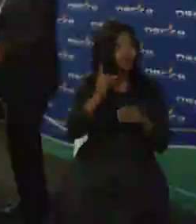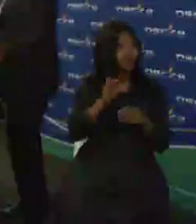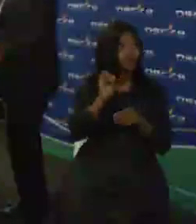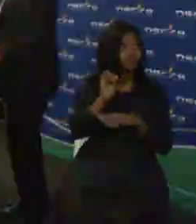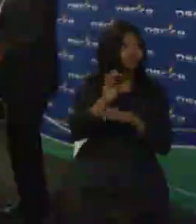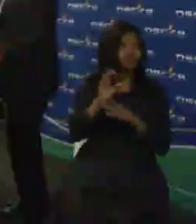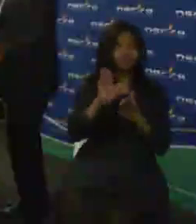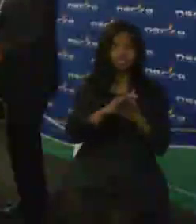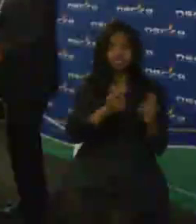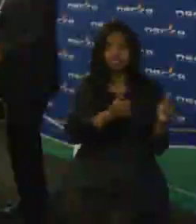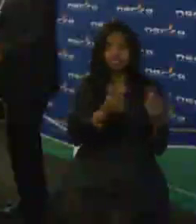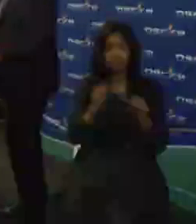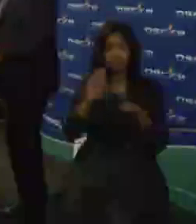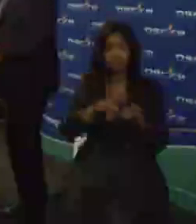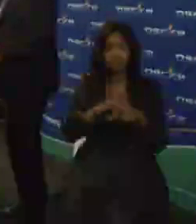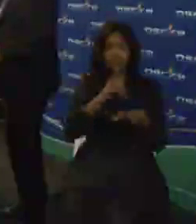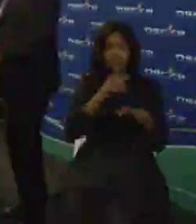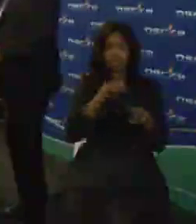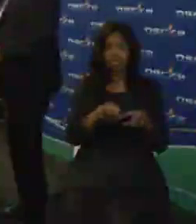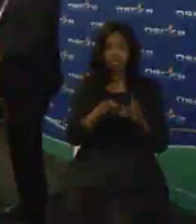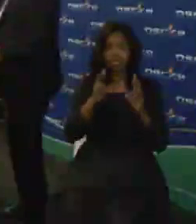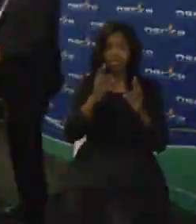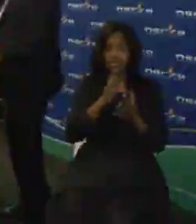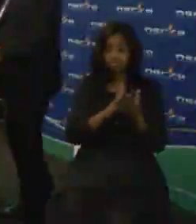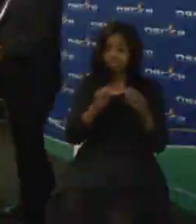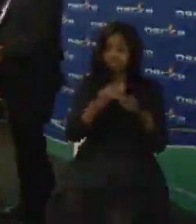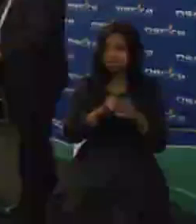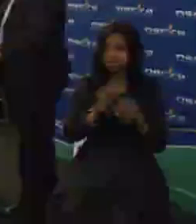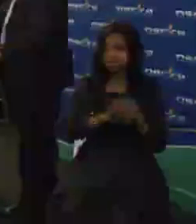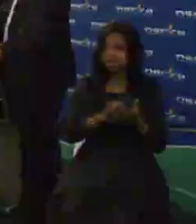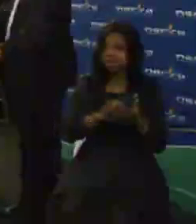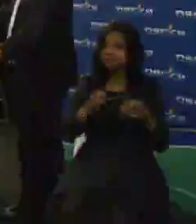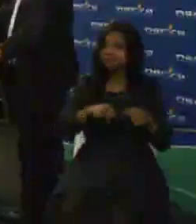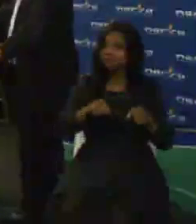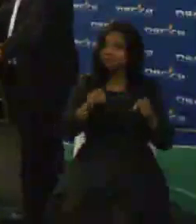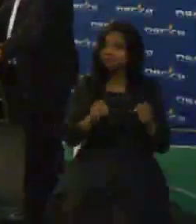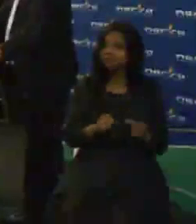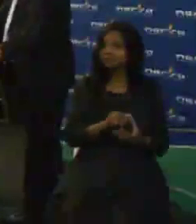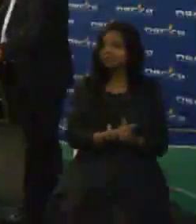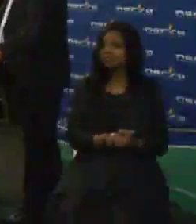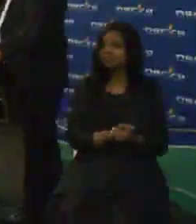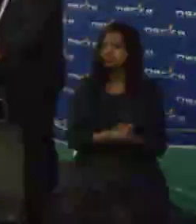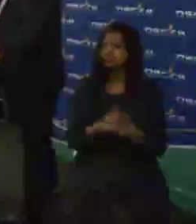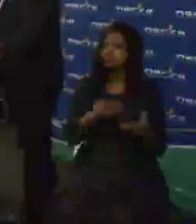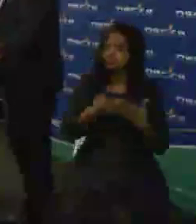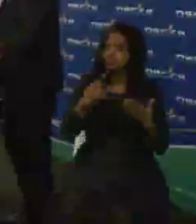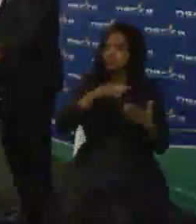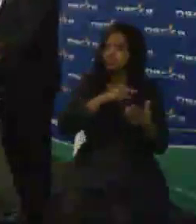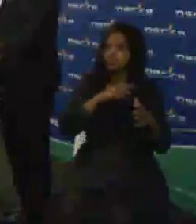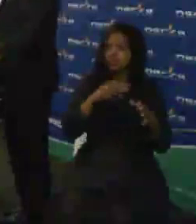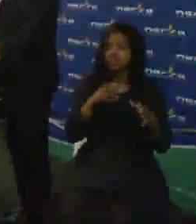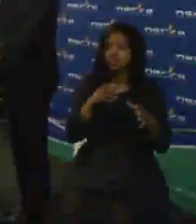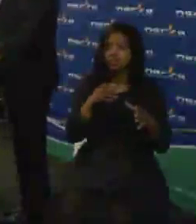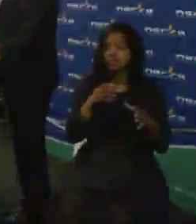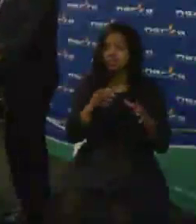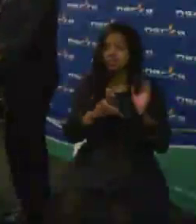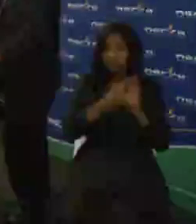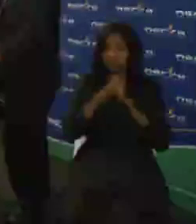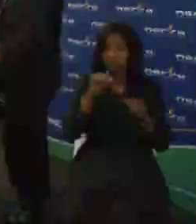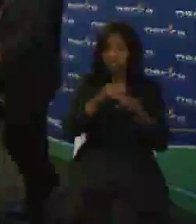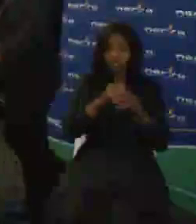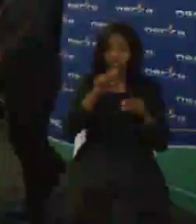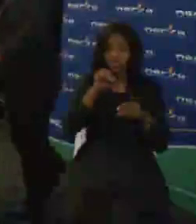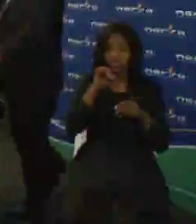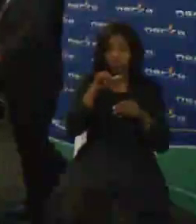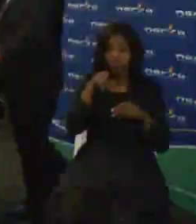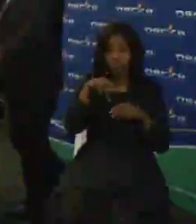come back on the risk apportionment in writing. Chairperson, before we get into the